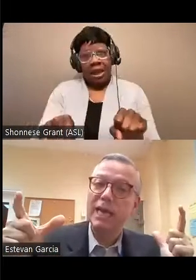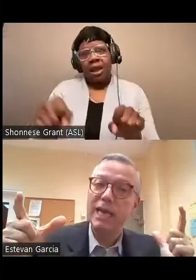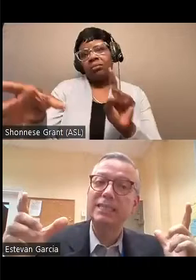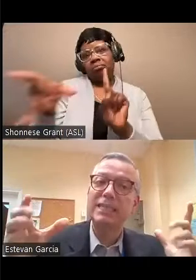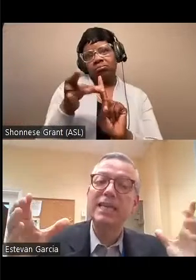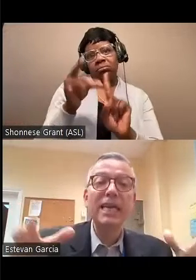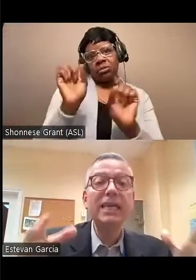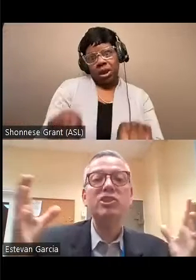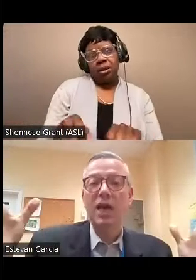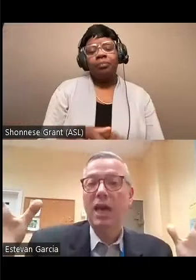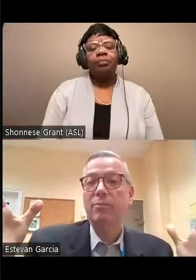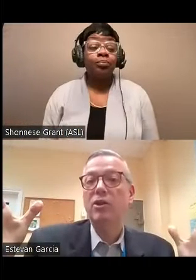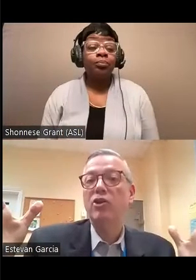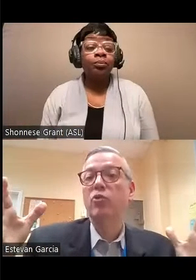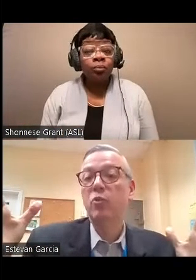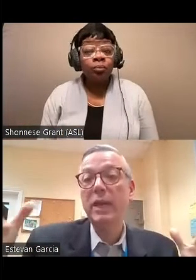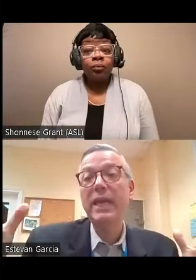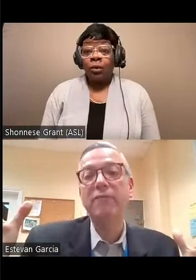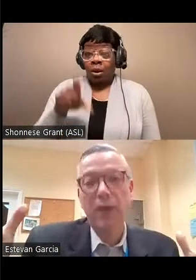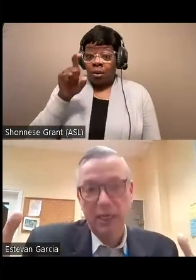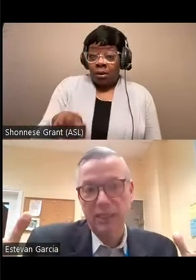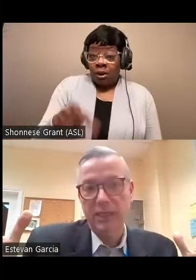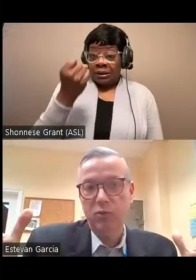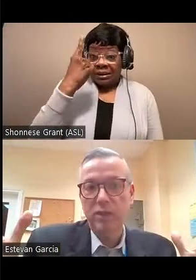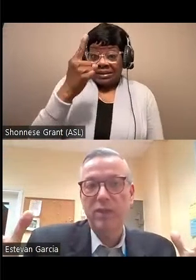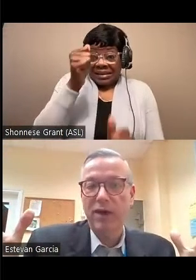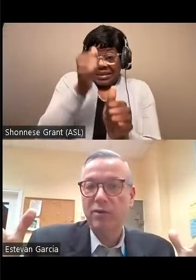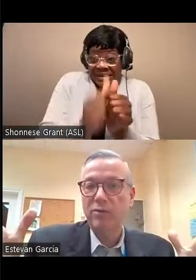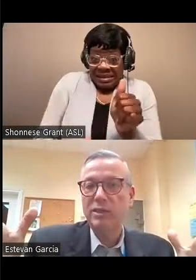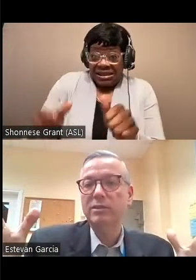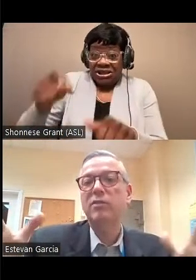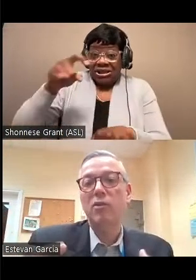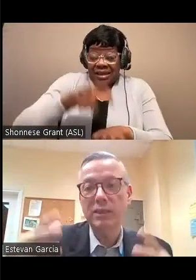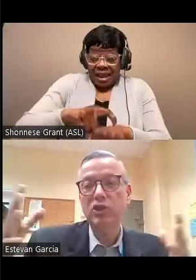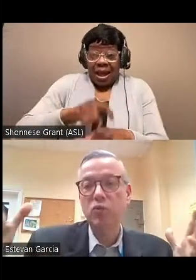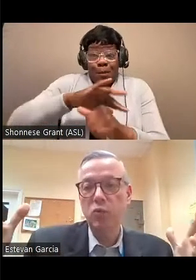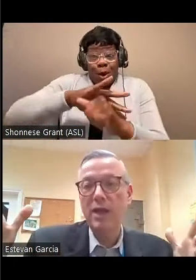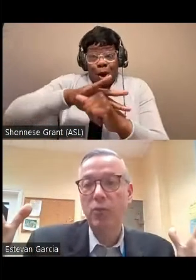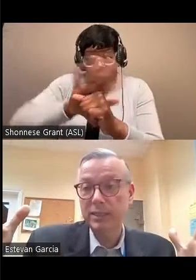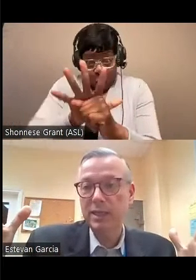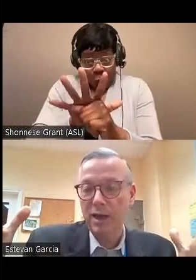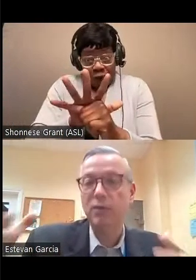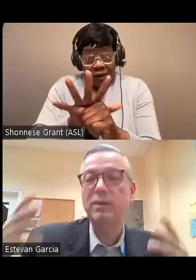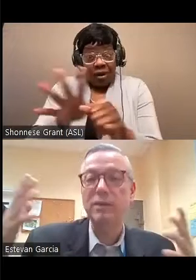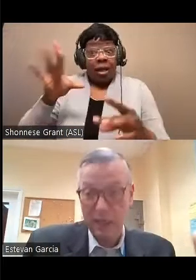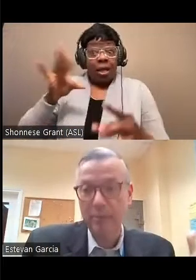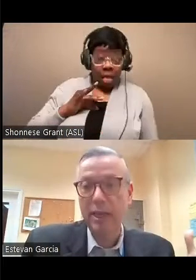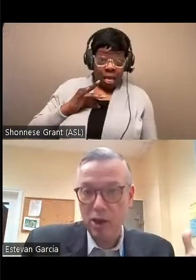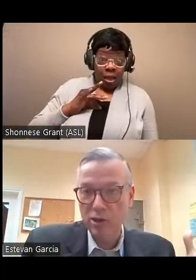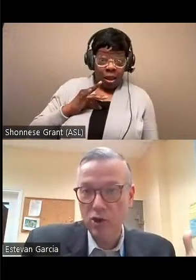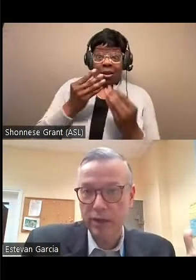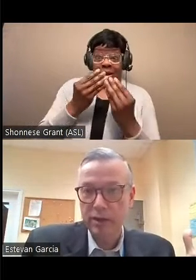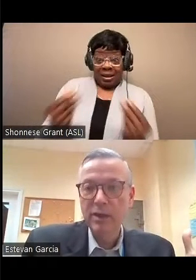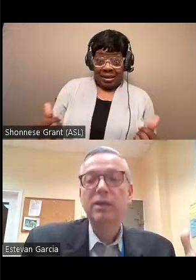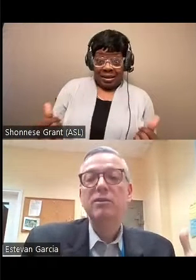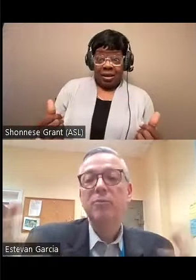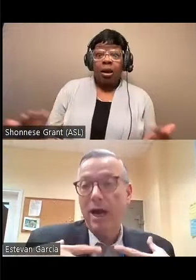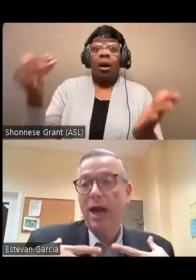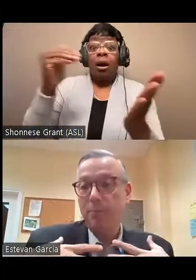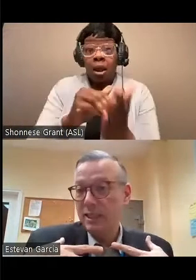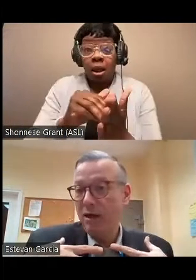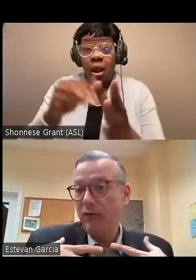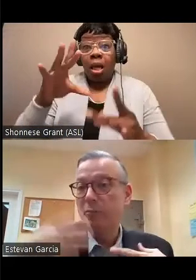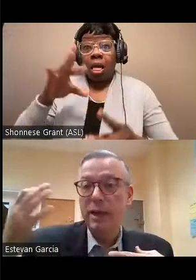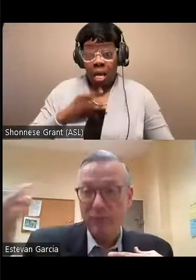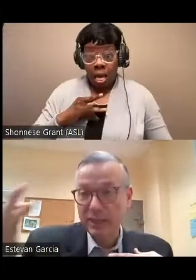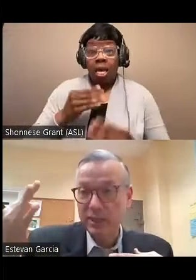to understand is that each time you're reinfected with the virus, you run a risk of developing long COVID.